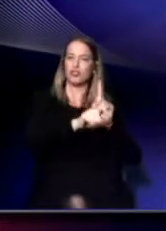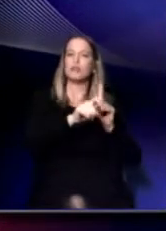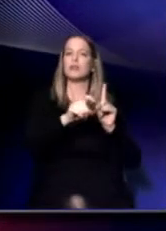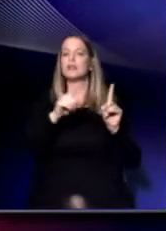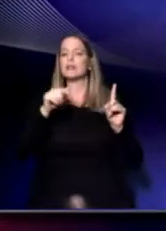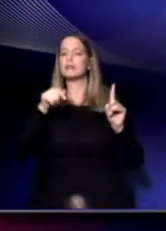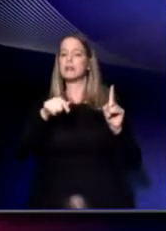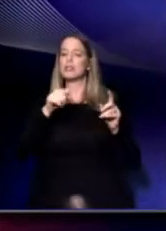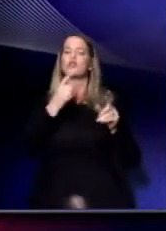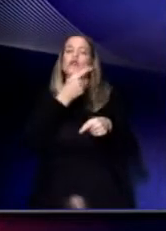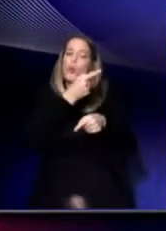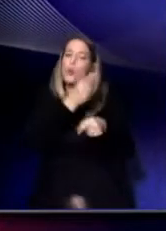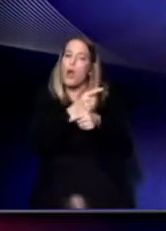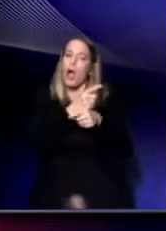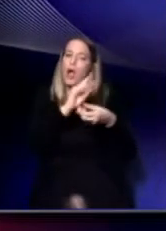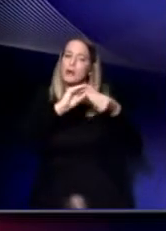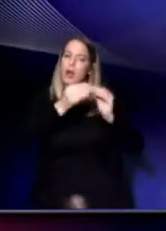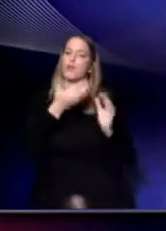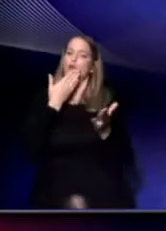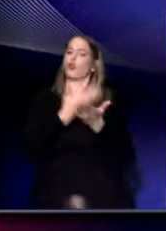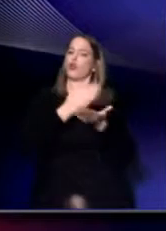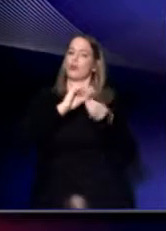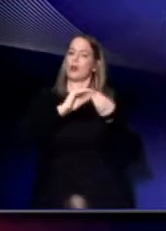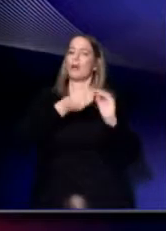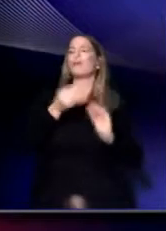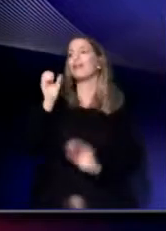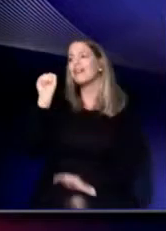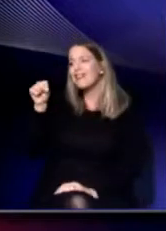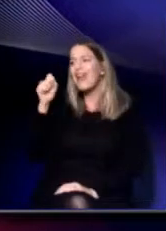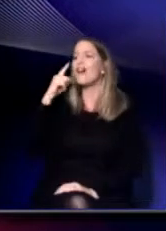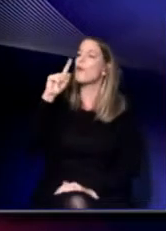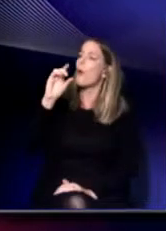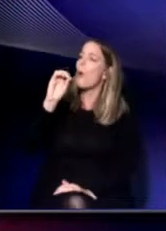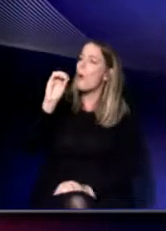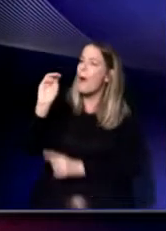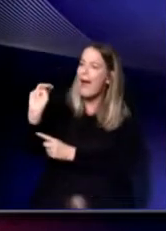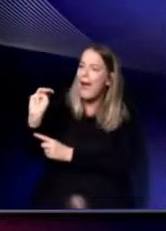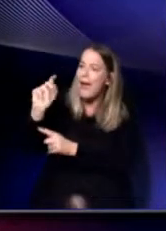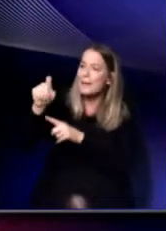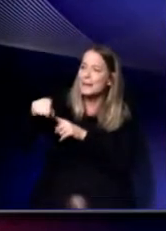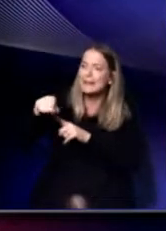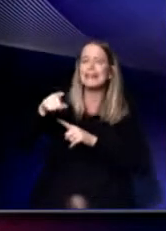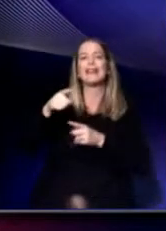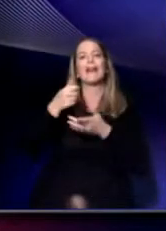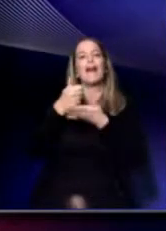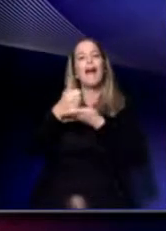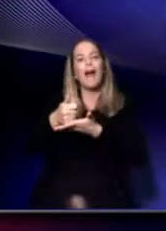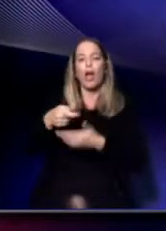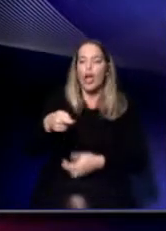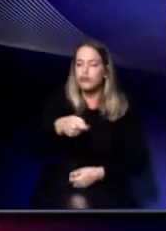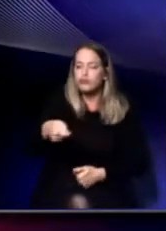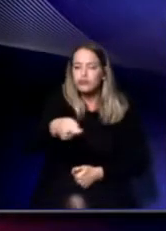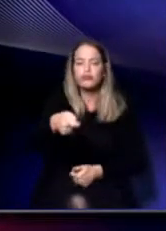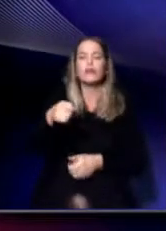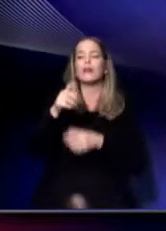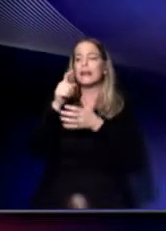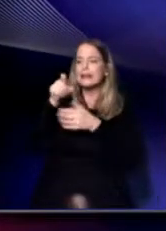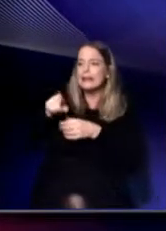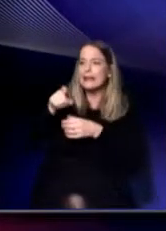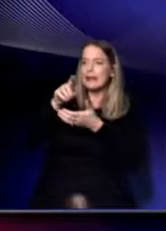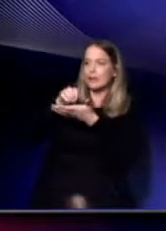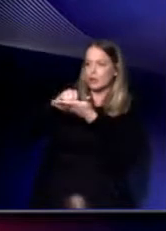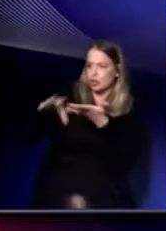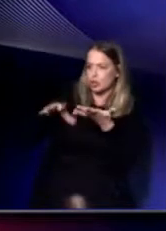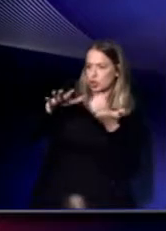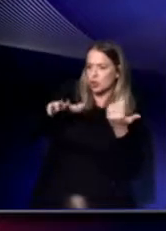Particularly for students with visual impairment. When you're looking at O&M needs and some of the needs of the kids that we serve,